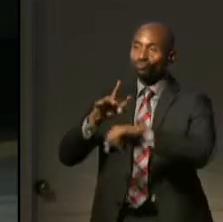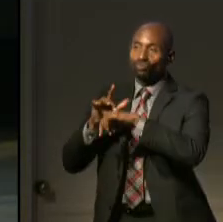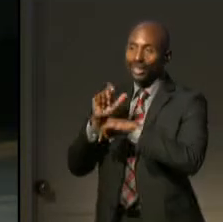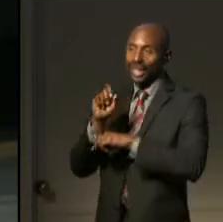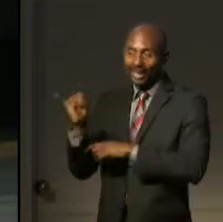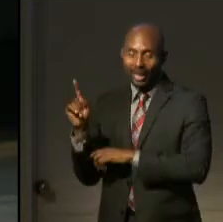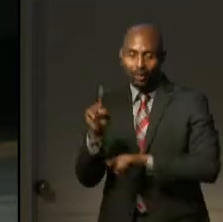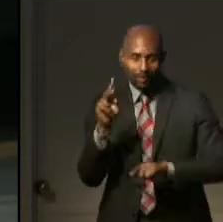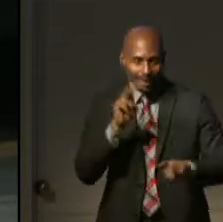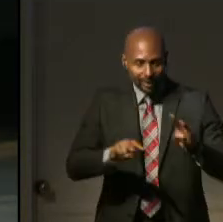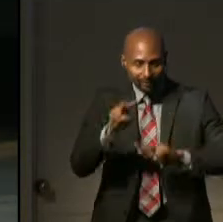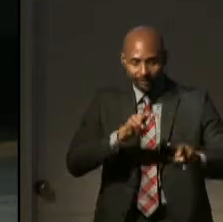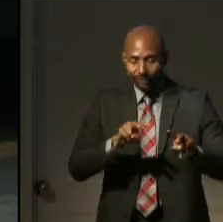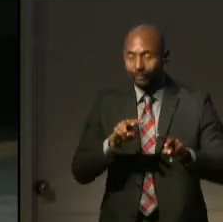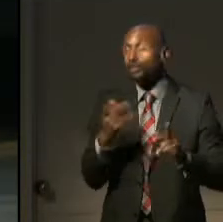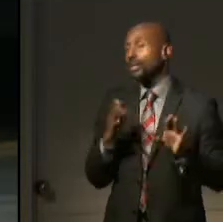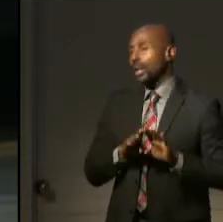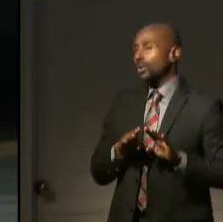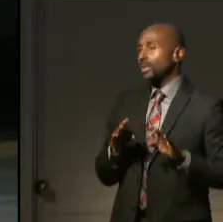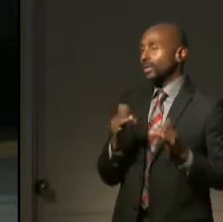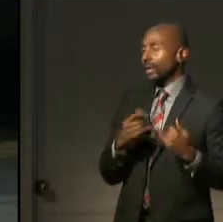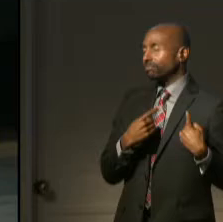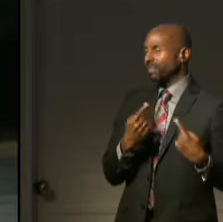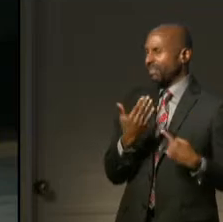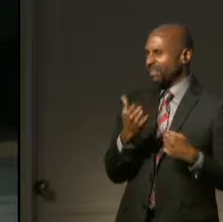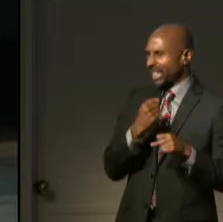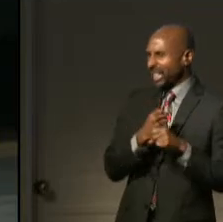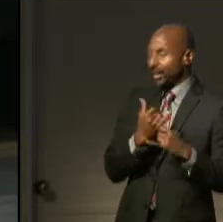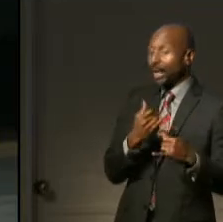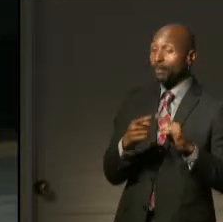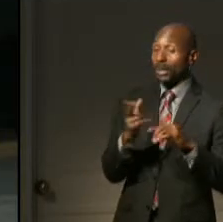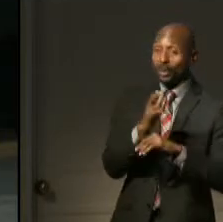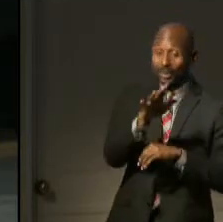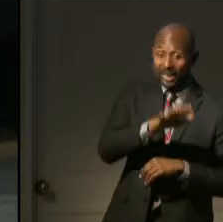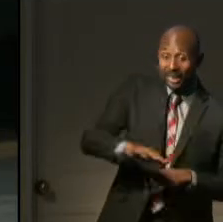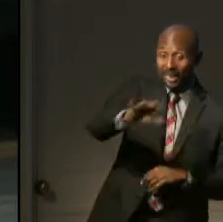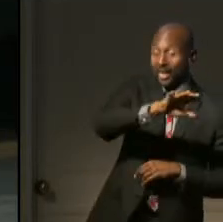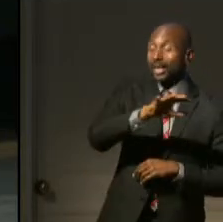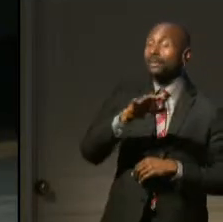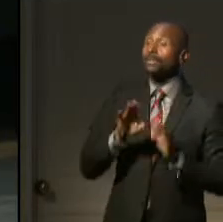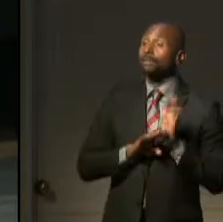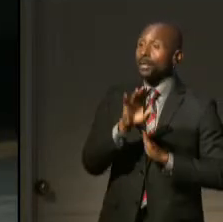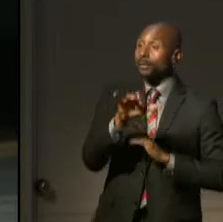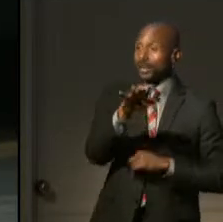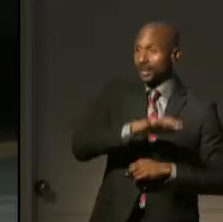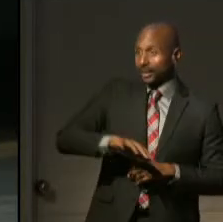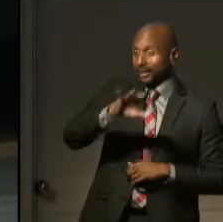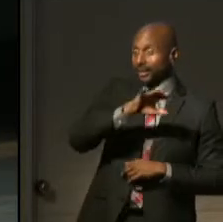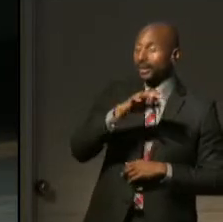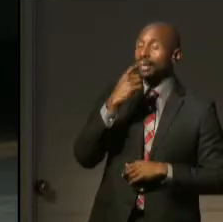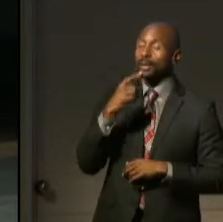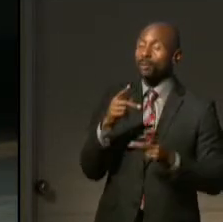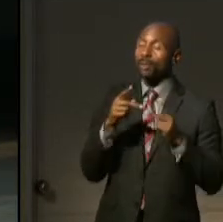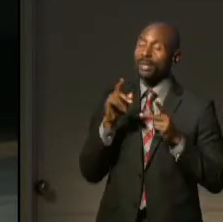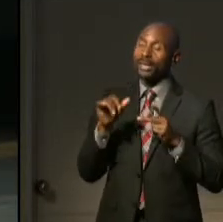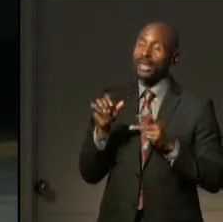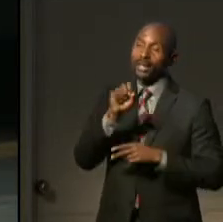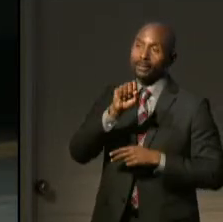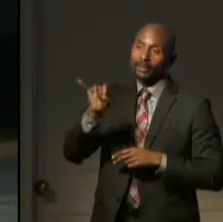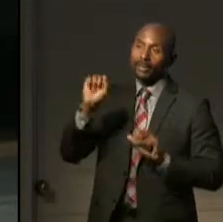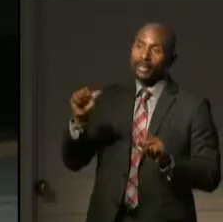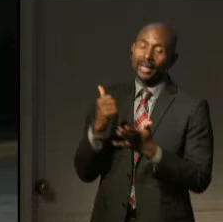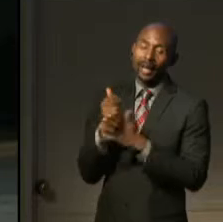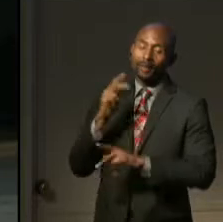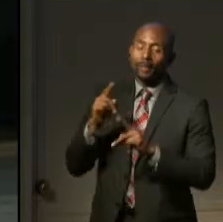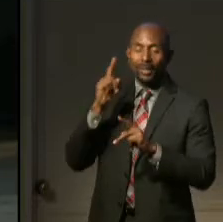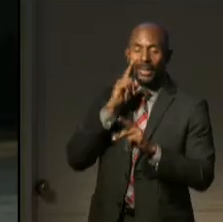or less for the last 15 years, and we're now using the space and developing the space as a place where the Smithsonian can help people